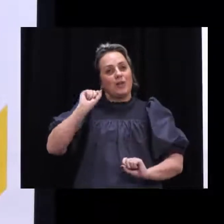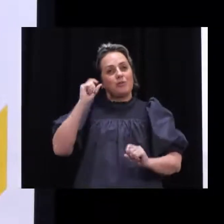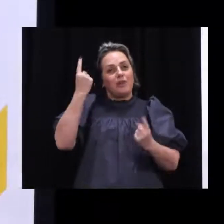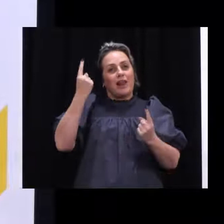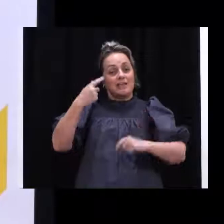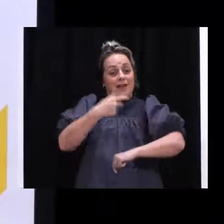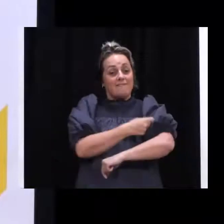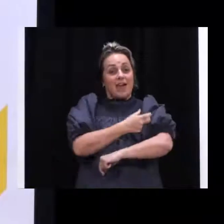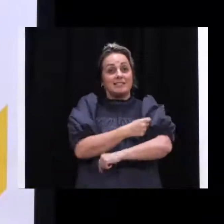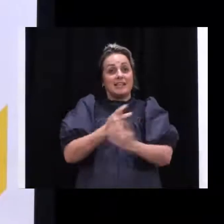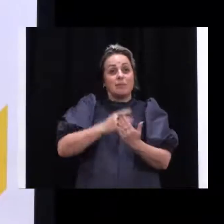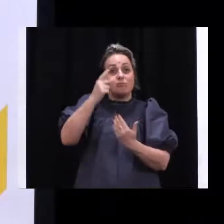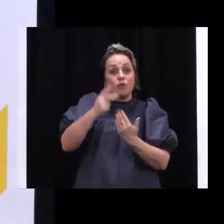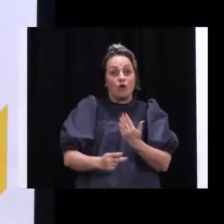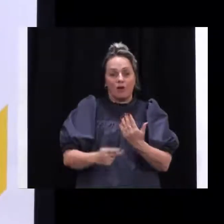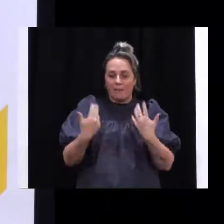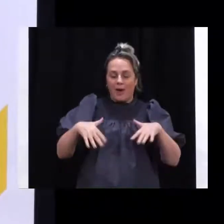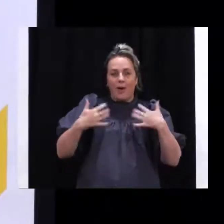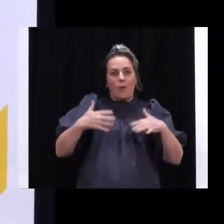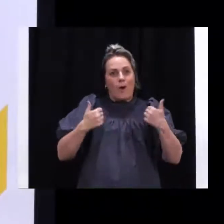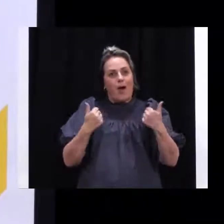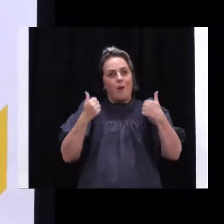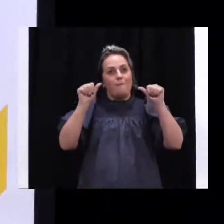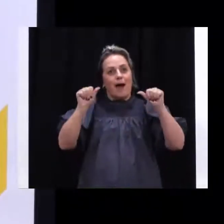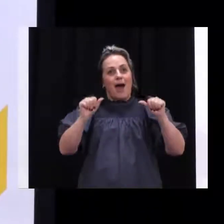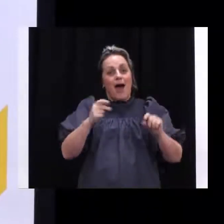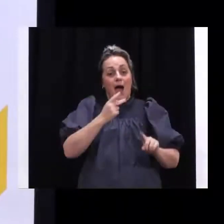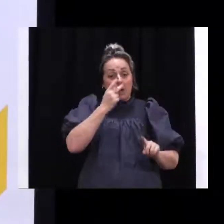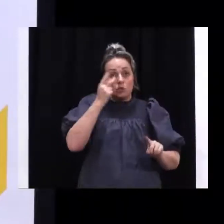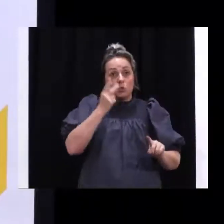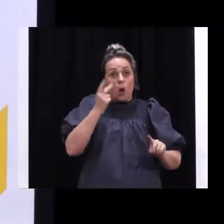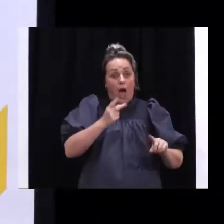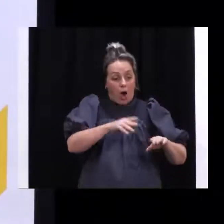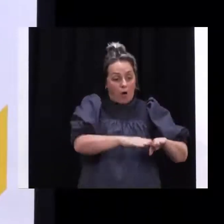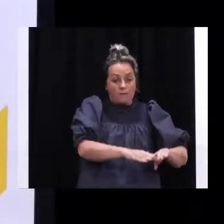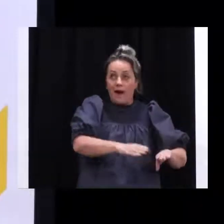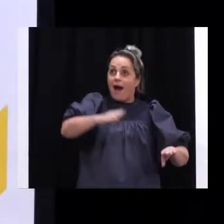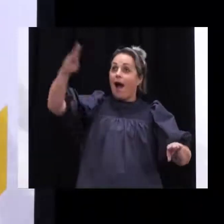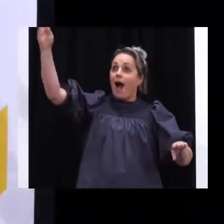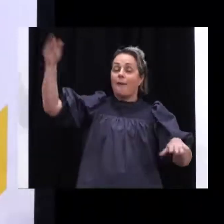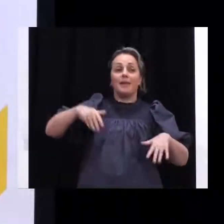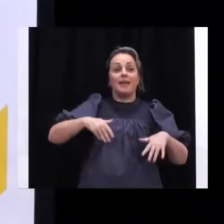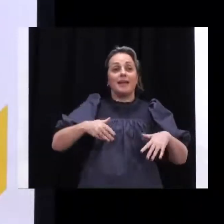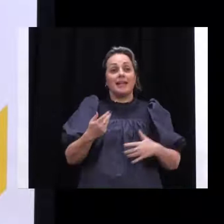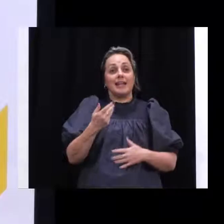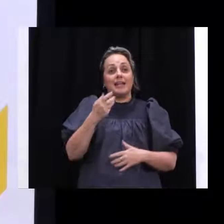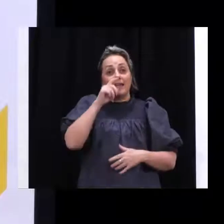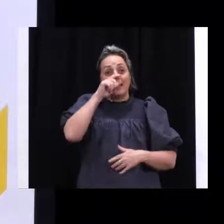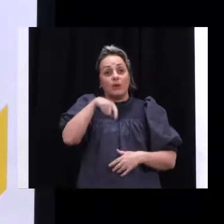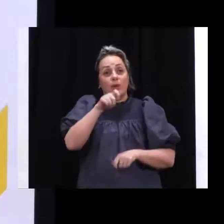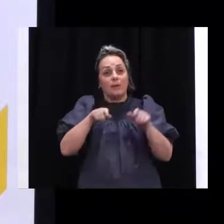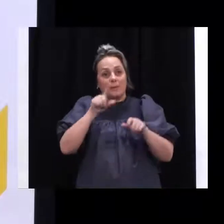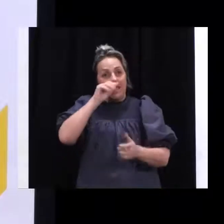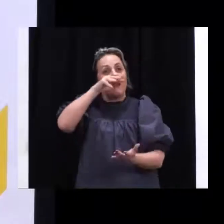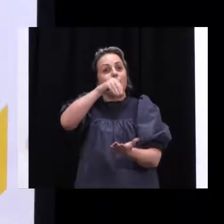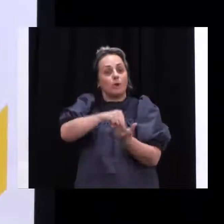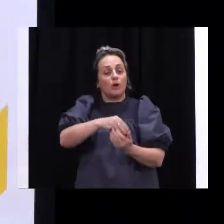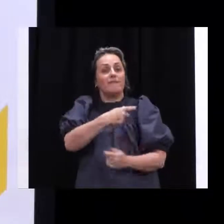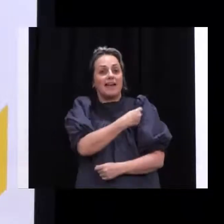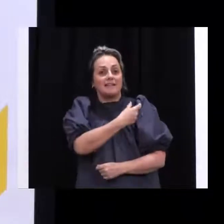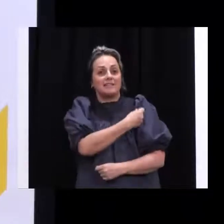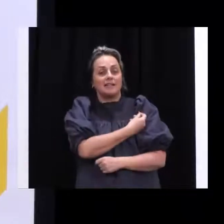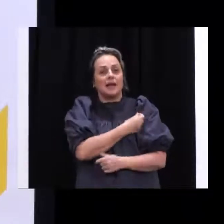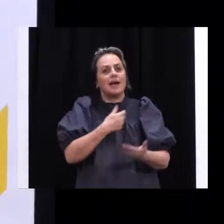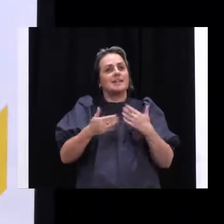vaccine program with all New Zealanders over the age of 12 now eligible to book in to get their vaccine, regardless of their age, where